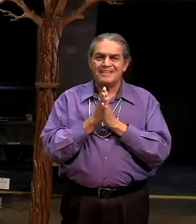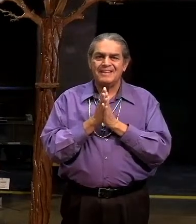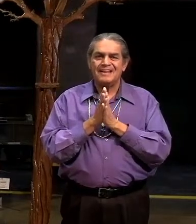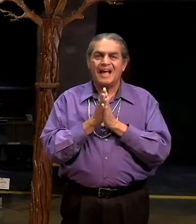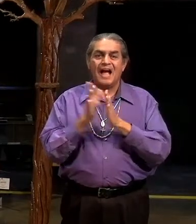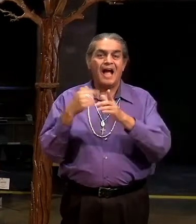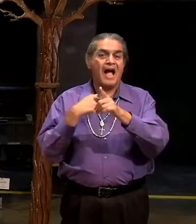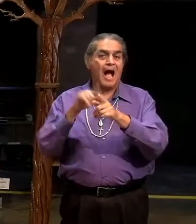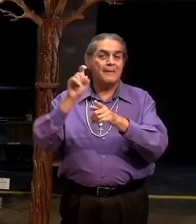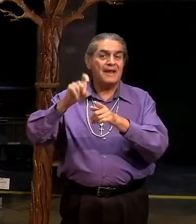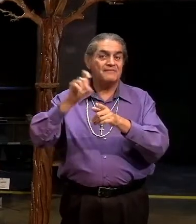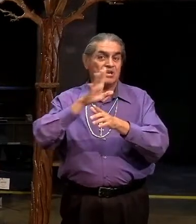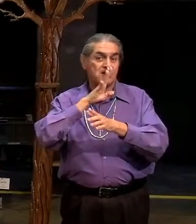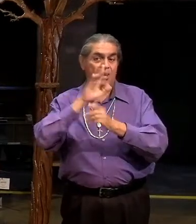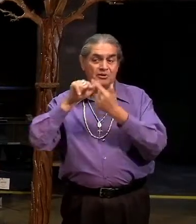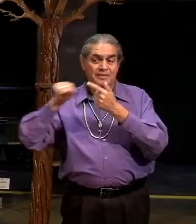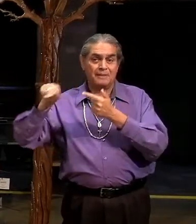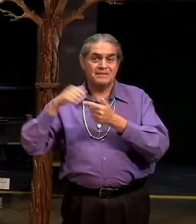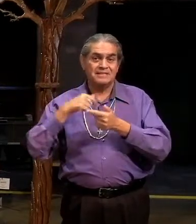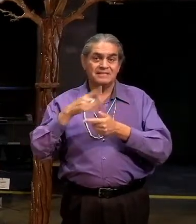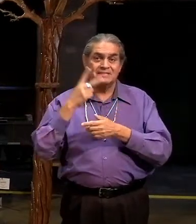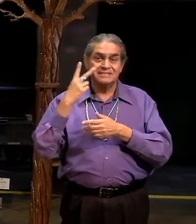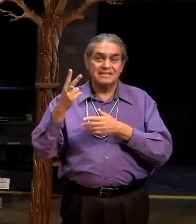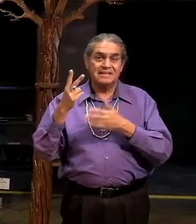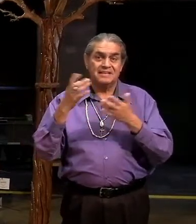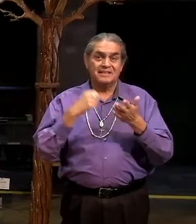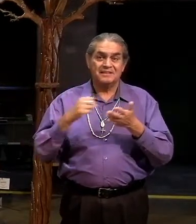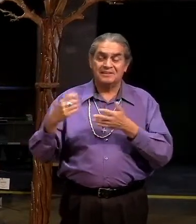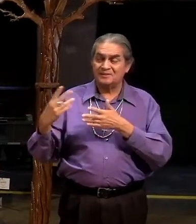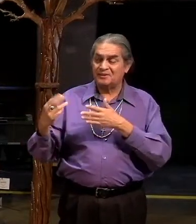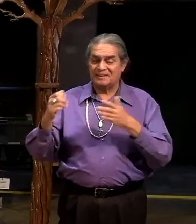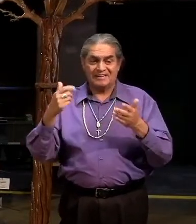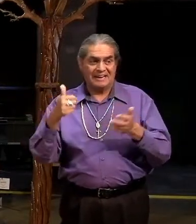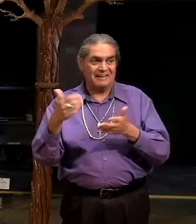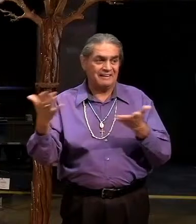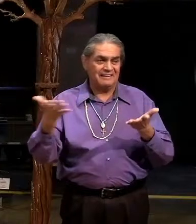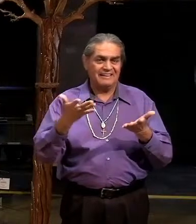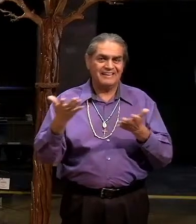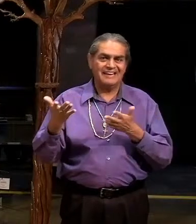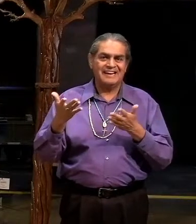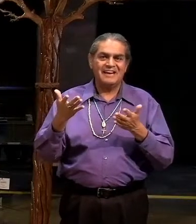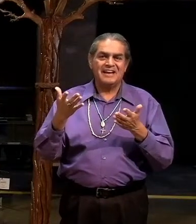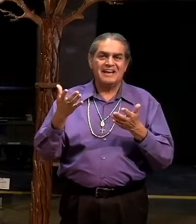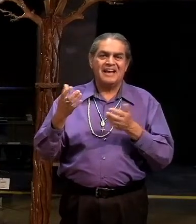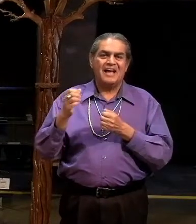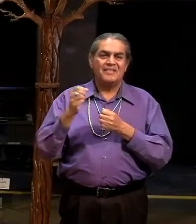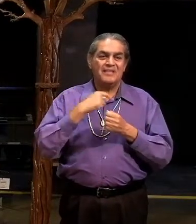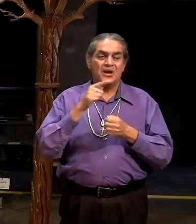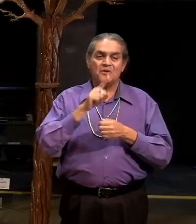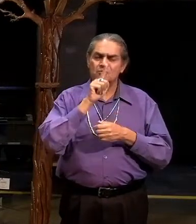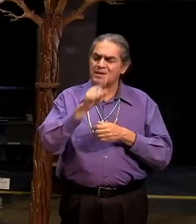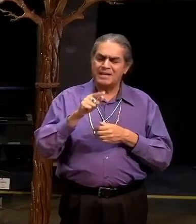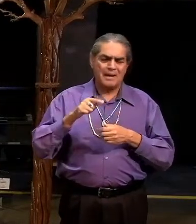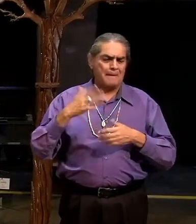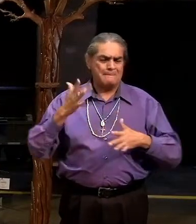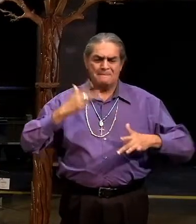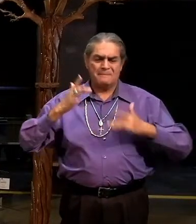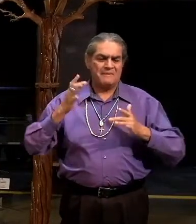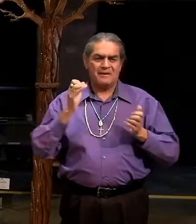I'm going to have to talk to them and see if they were married at 12 and 10. They are a really vibrant couple. It's